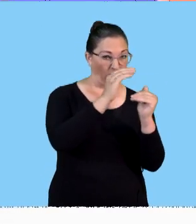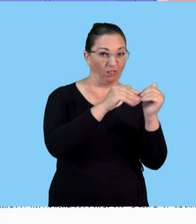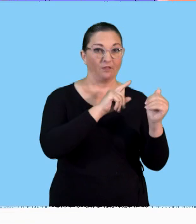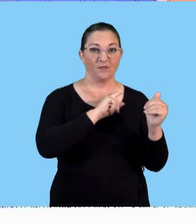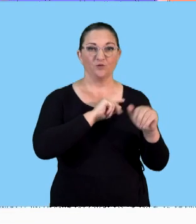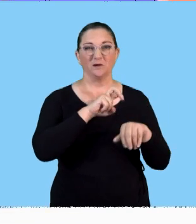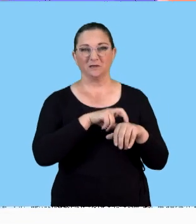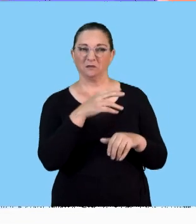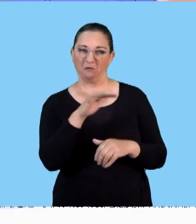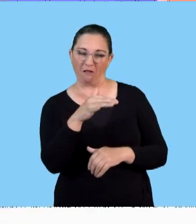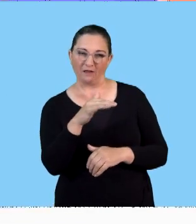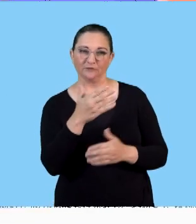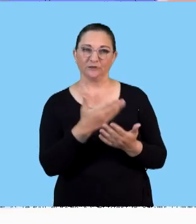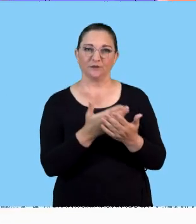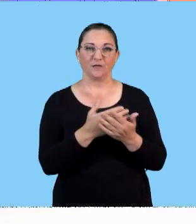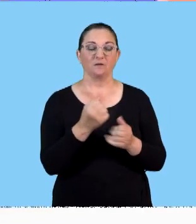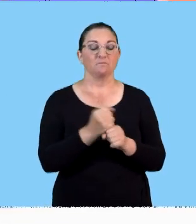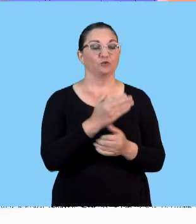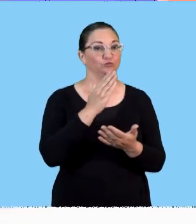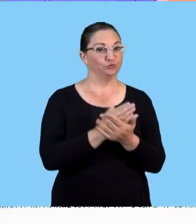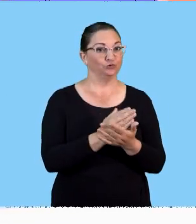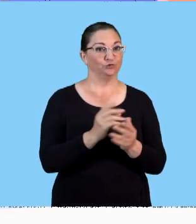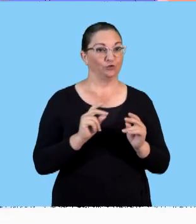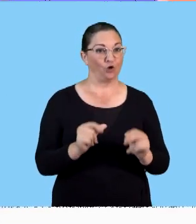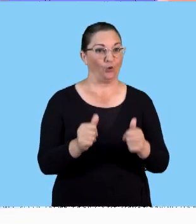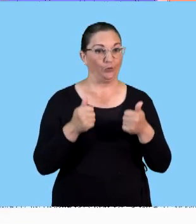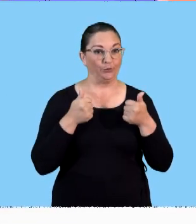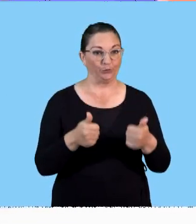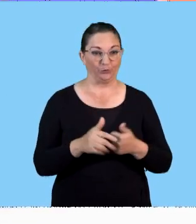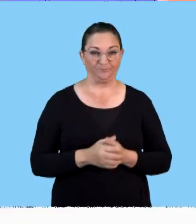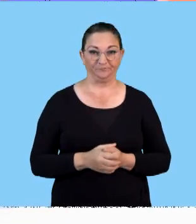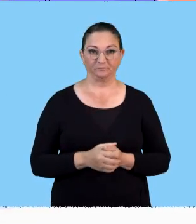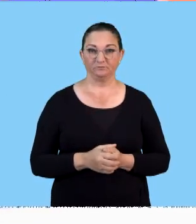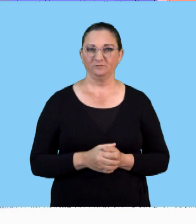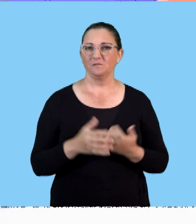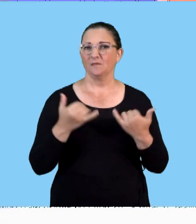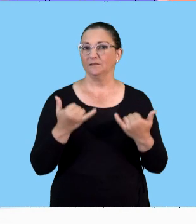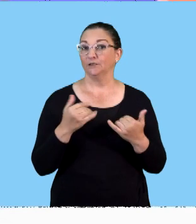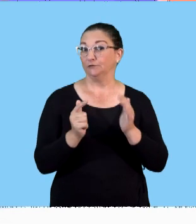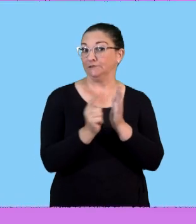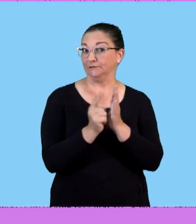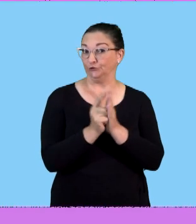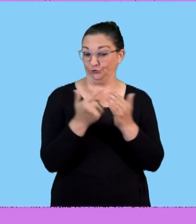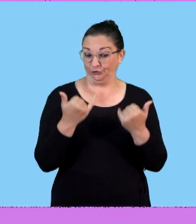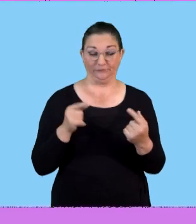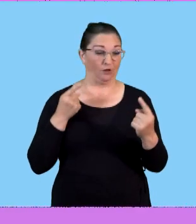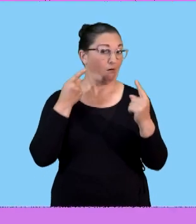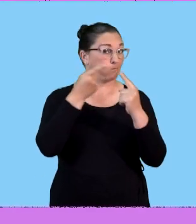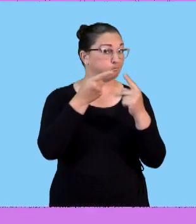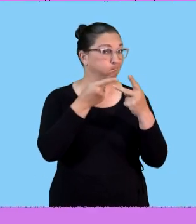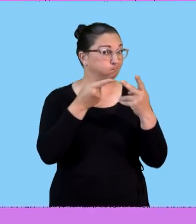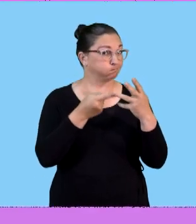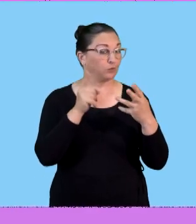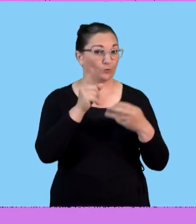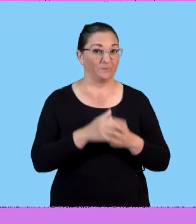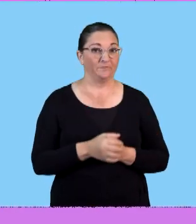create estimates as accurately as possible. Alright, so guys, what are the lesson objectives? So